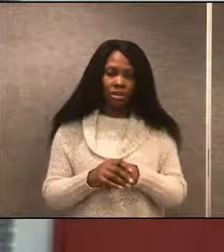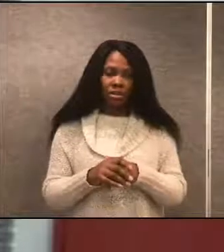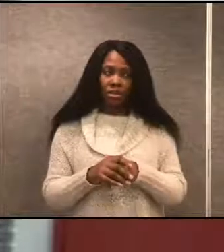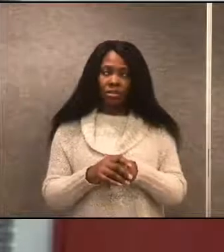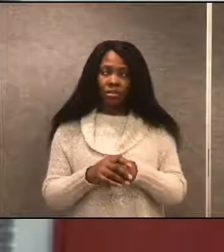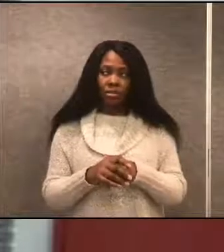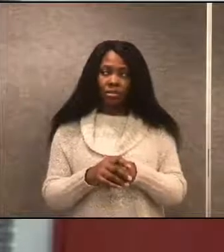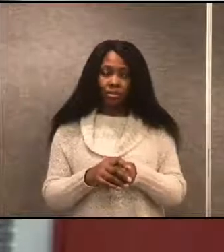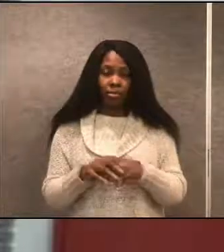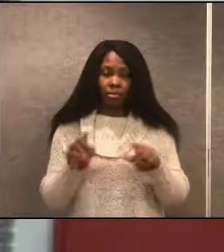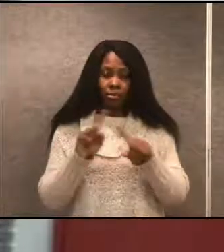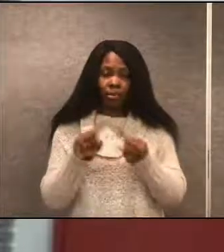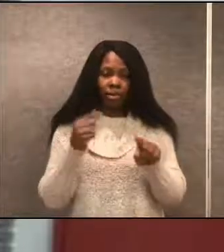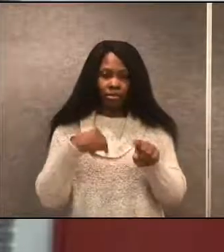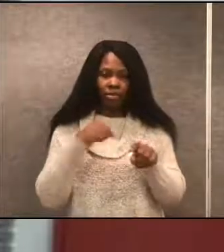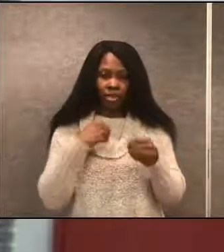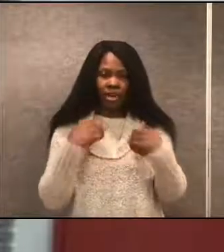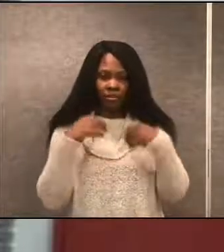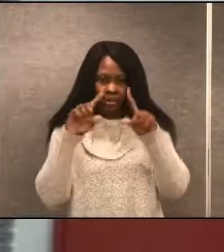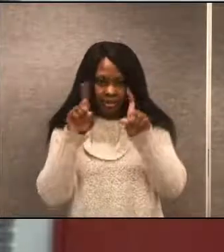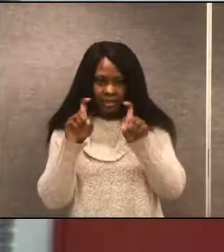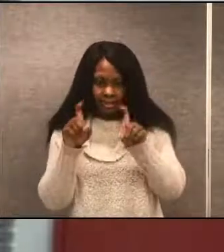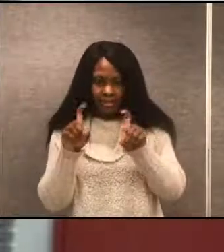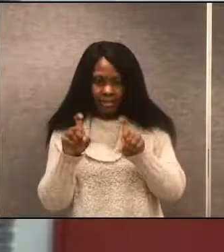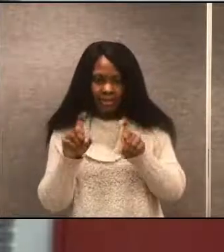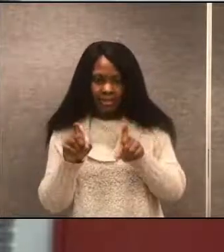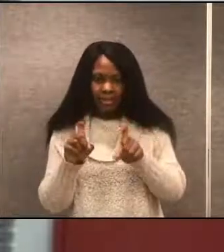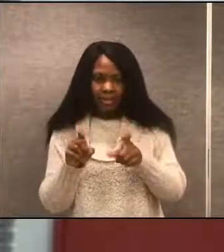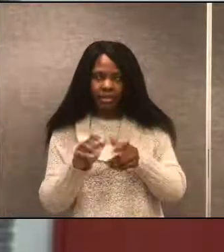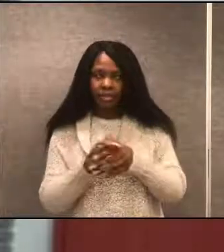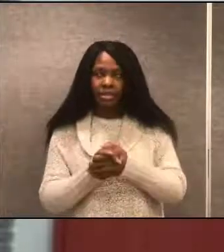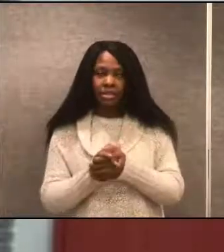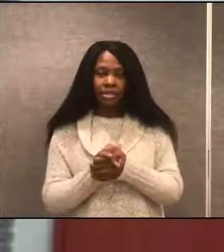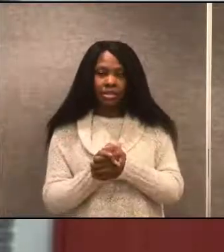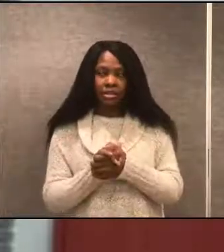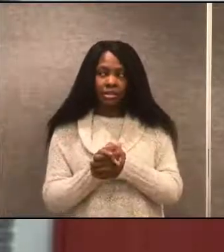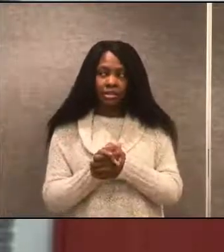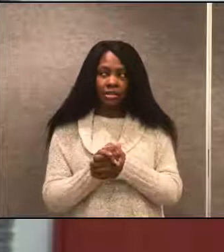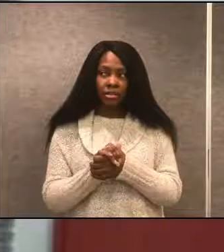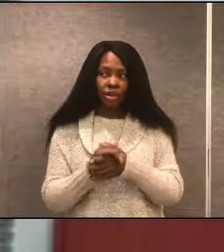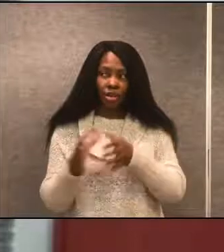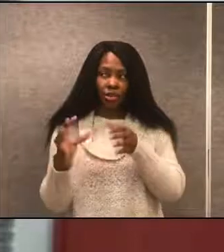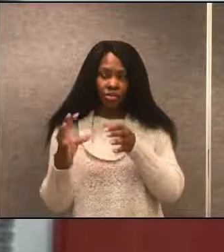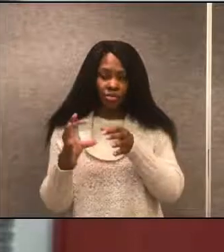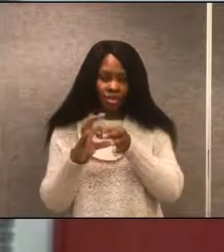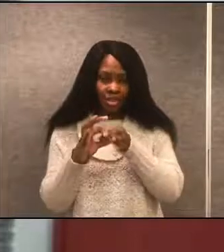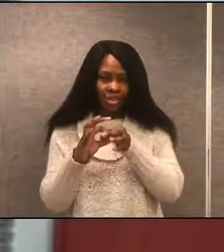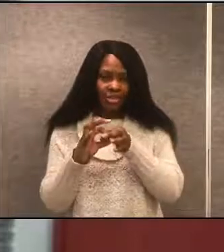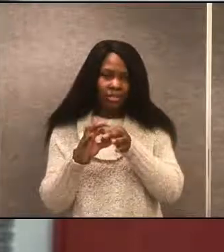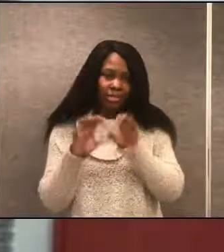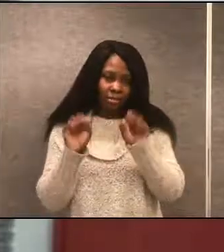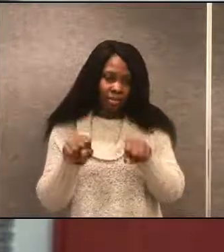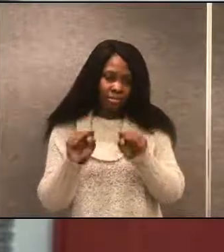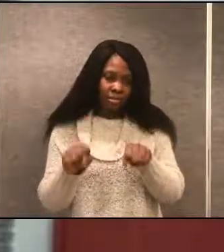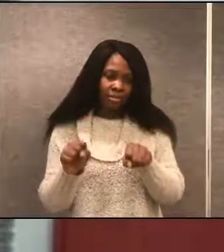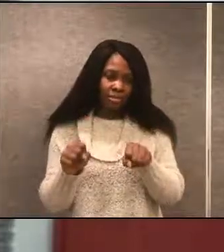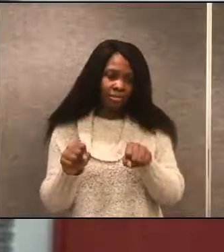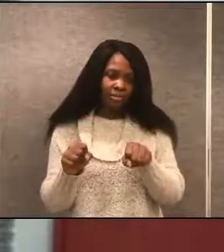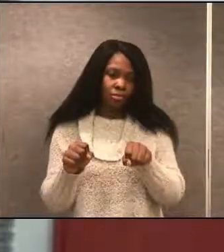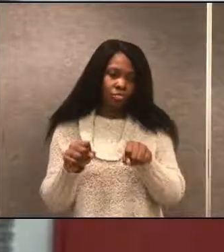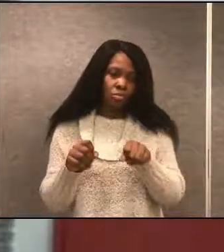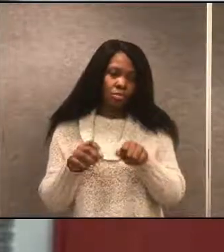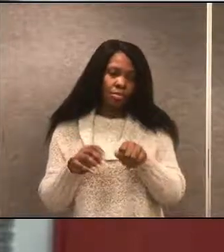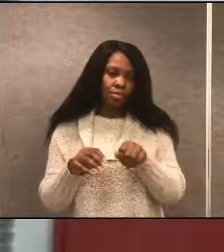doing assessments just in case. Okay, There's so been we're for the state. conversation with regards to the possibility, but it hasn't